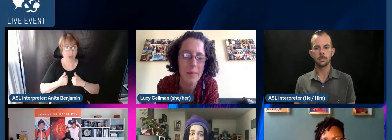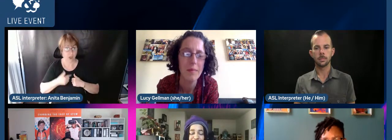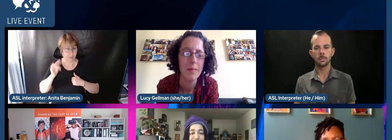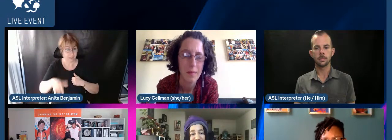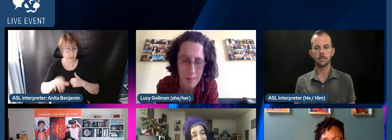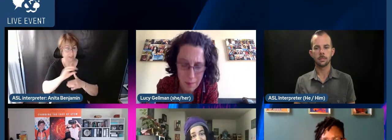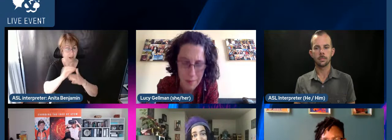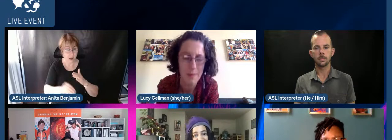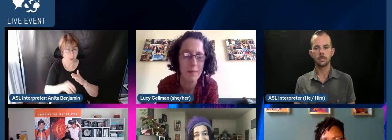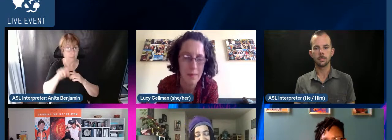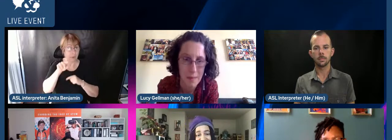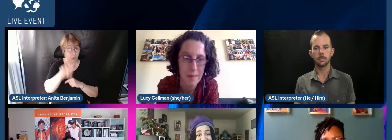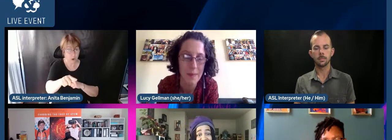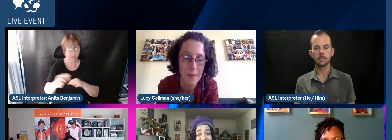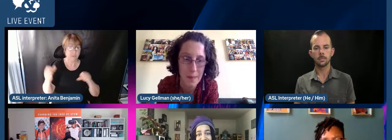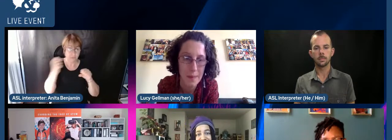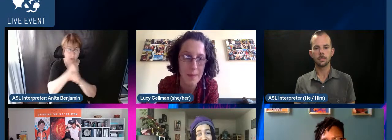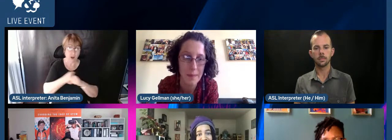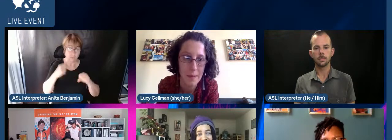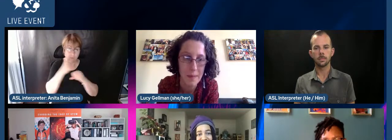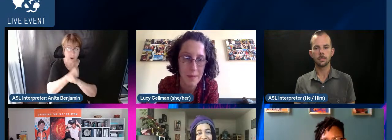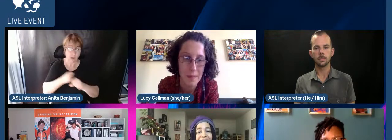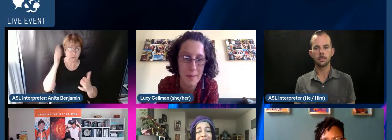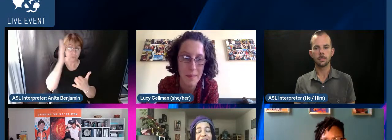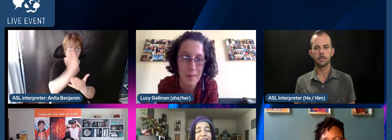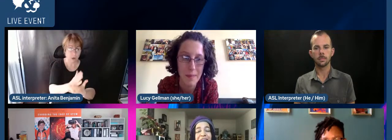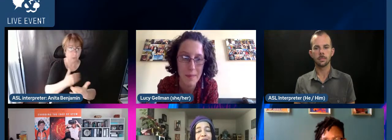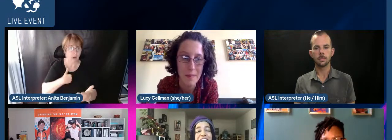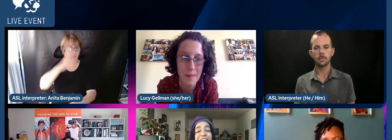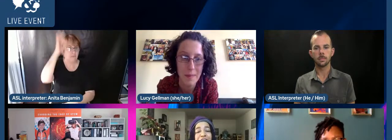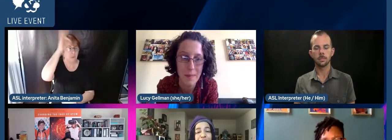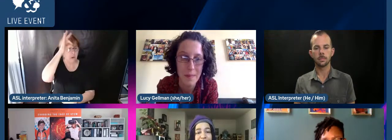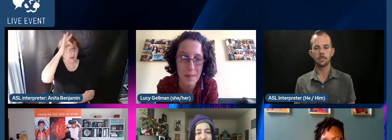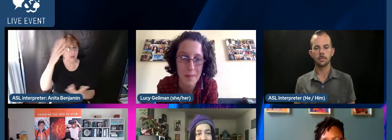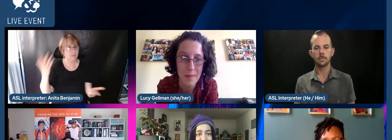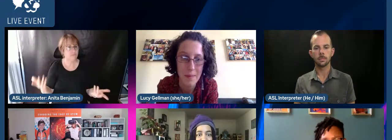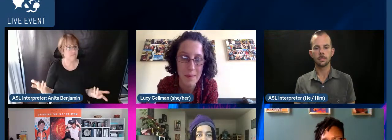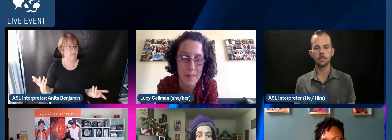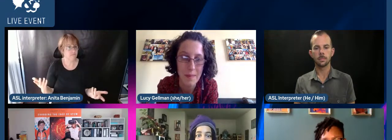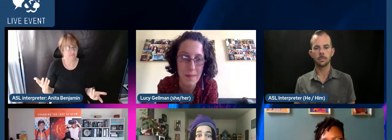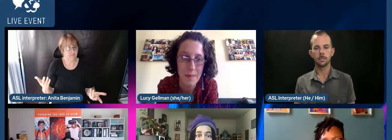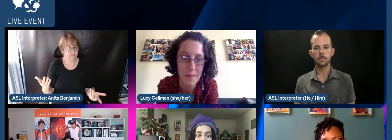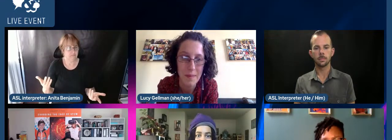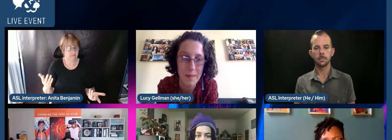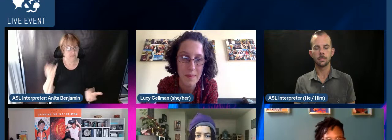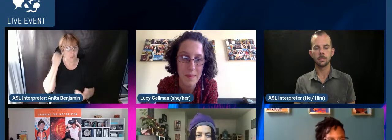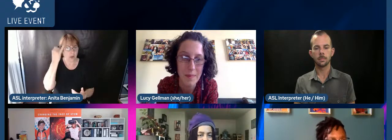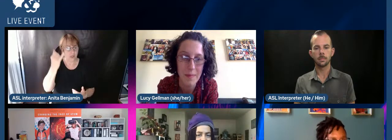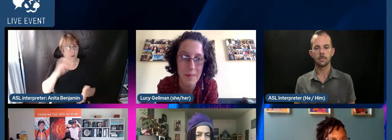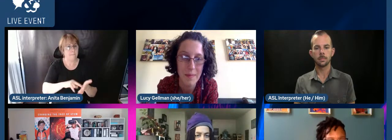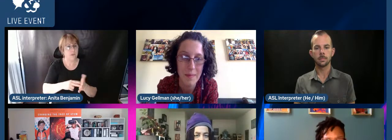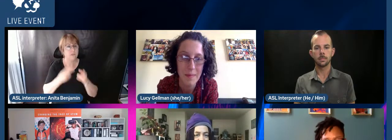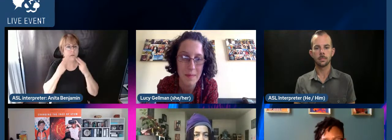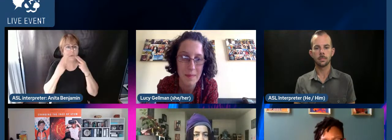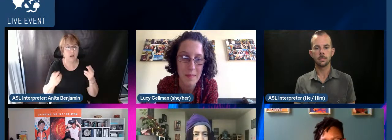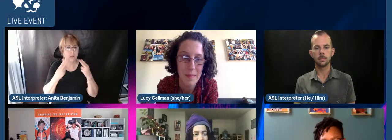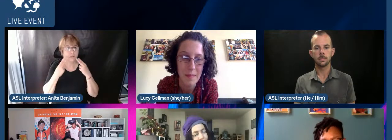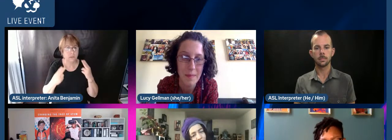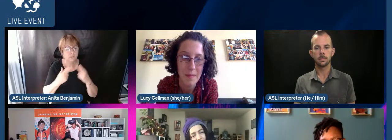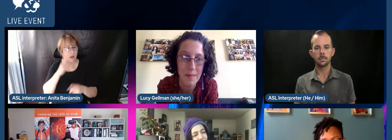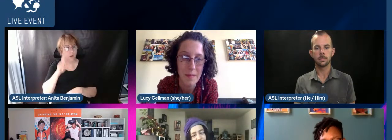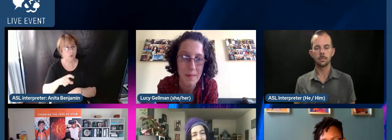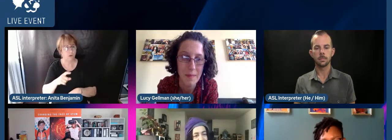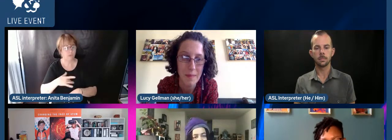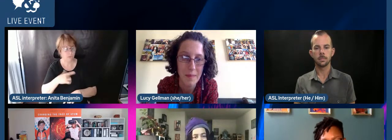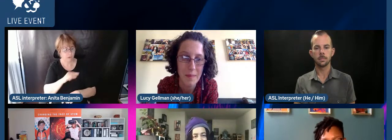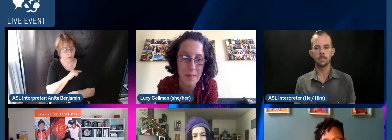for generations to stop this nonsense. I had no idea. I was ignorant and therefore I'm innocent. I don't need to feel guilt. I